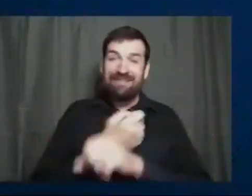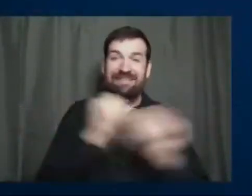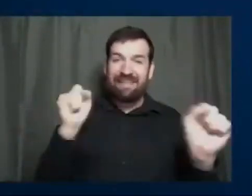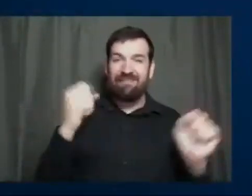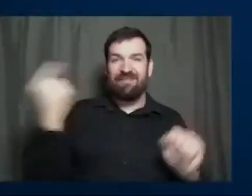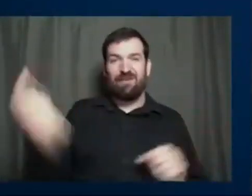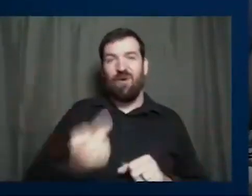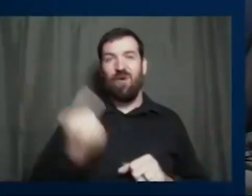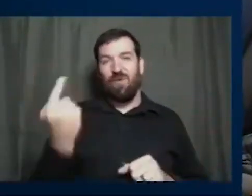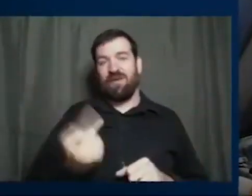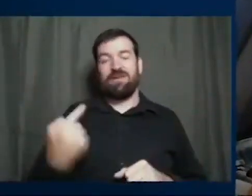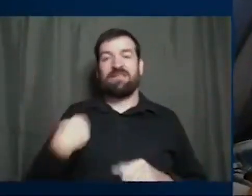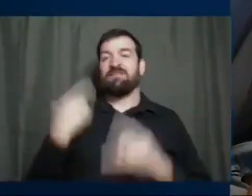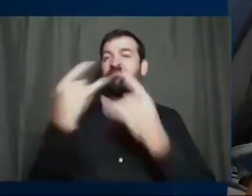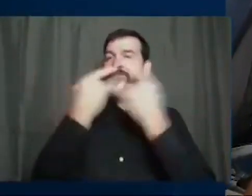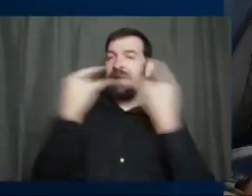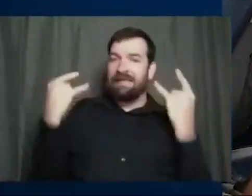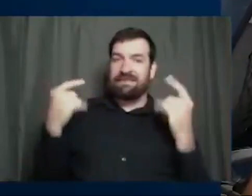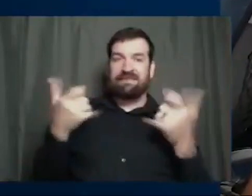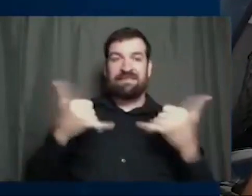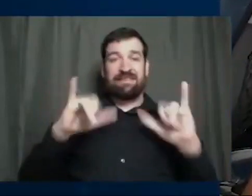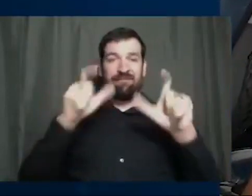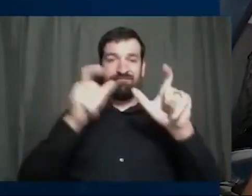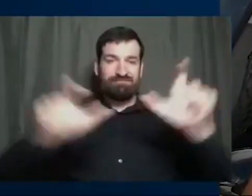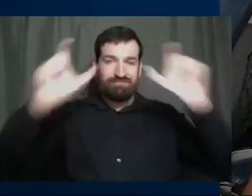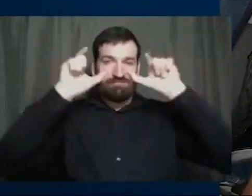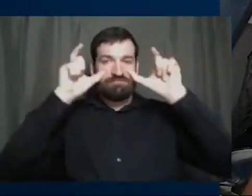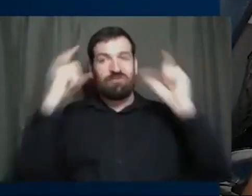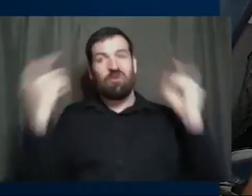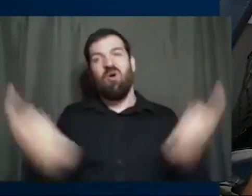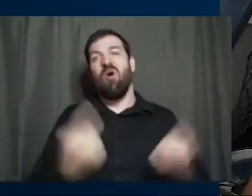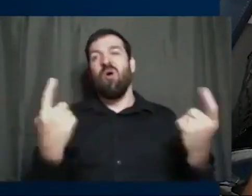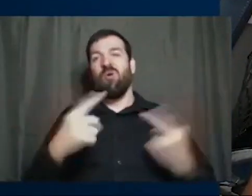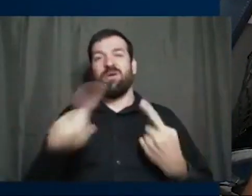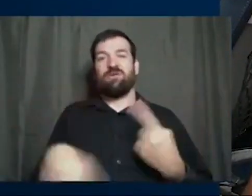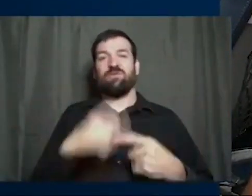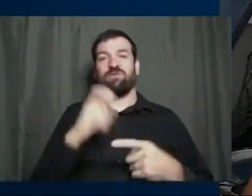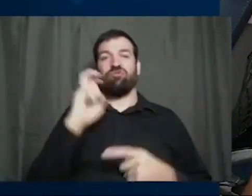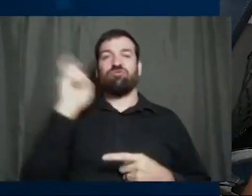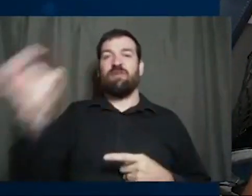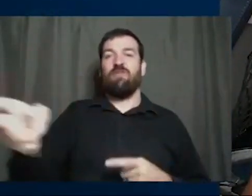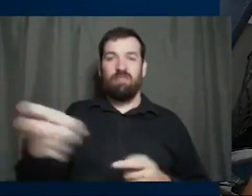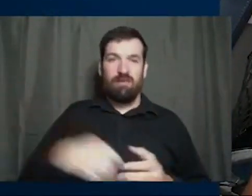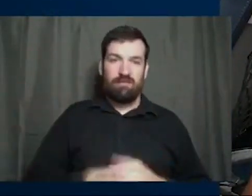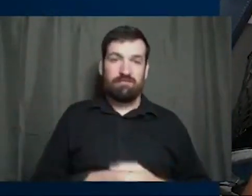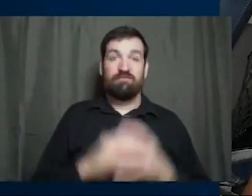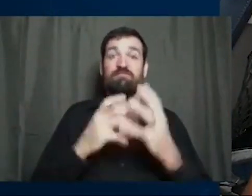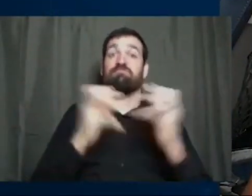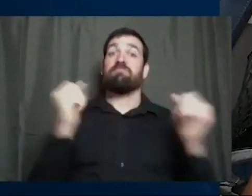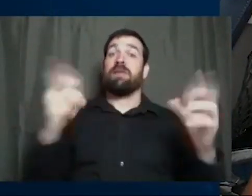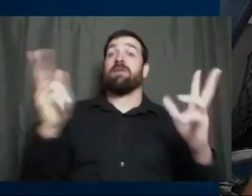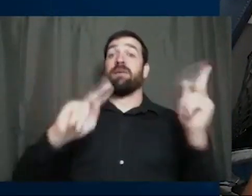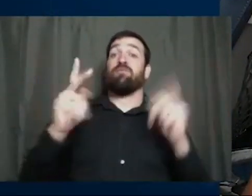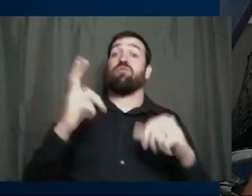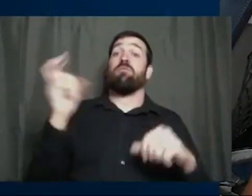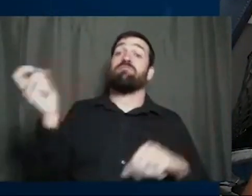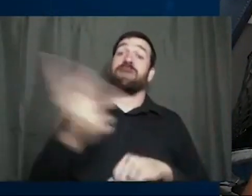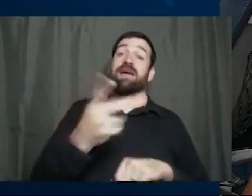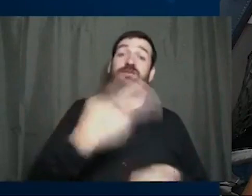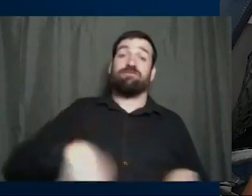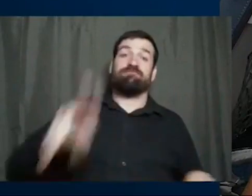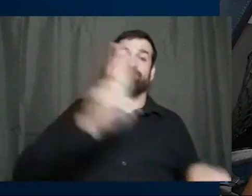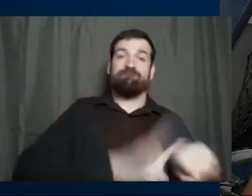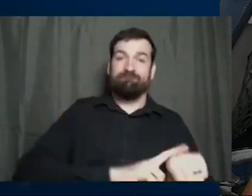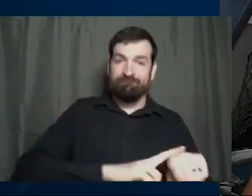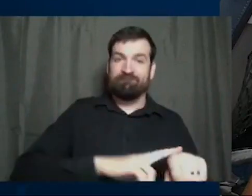up, still wearing eye protection as he's always done when he traveled during this pandemic. So a lot of people back to their old habits as these numbers